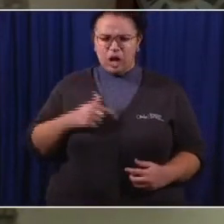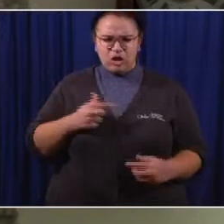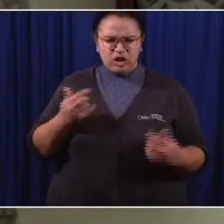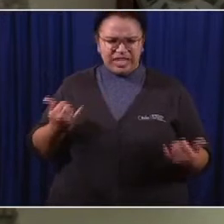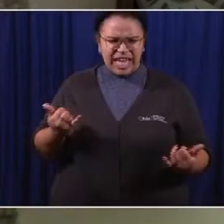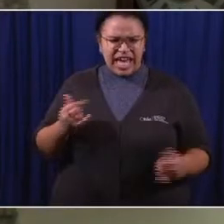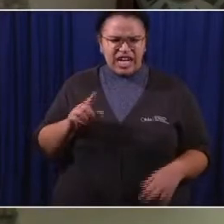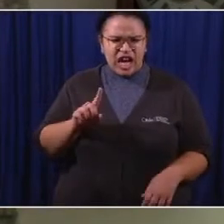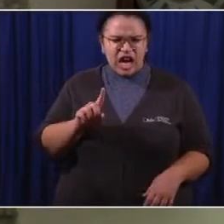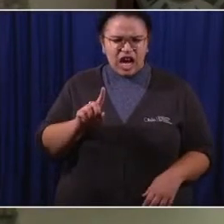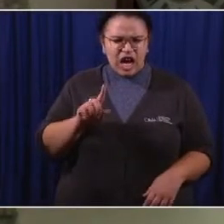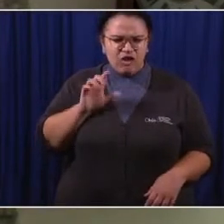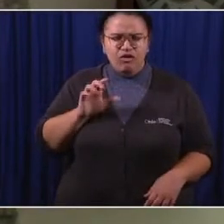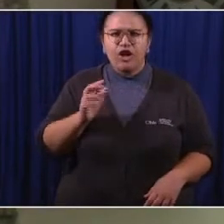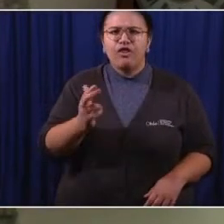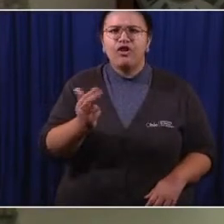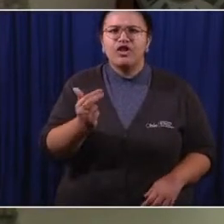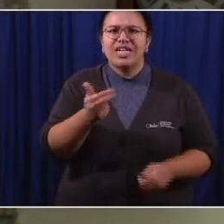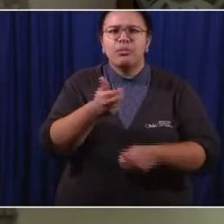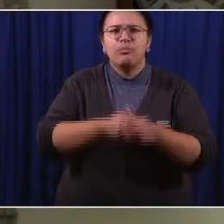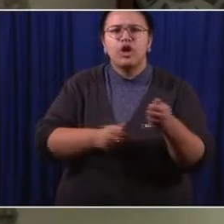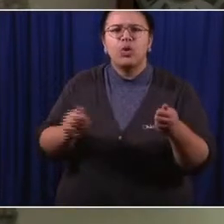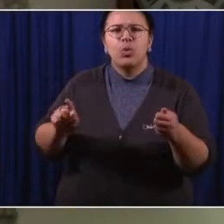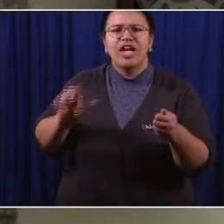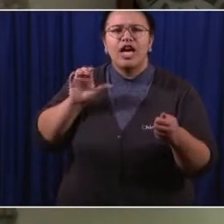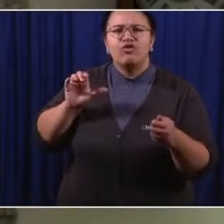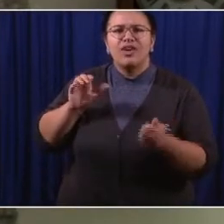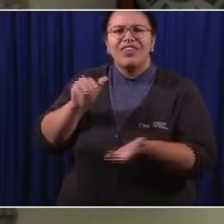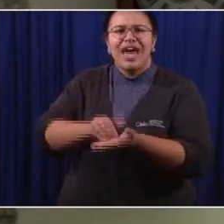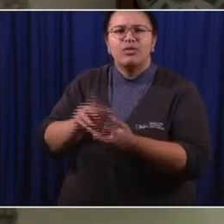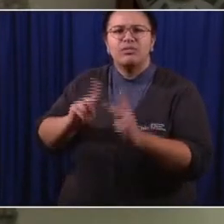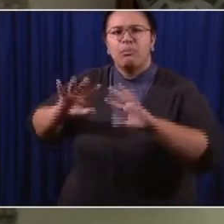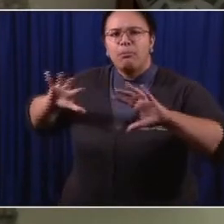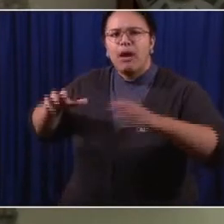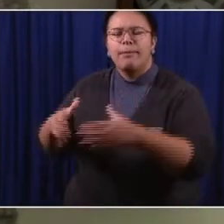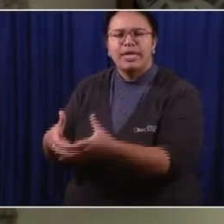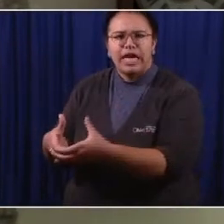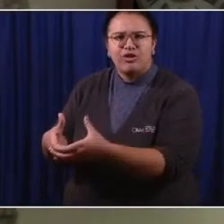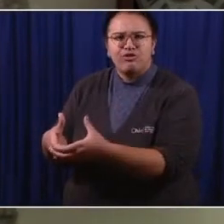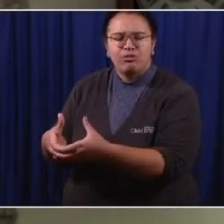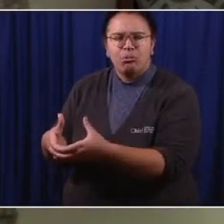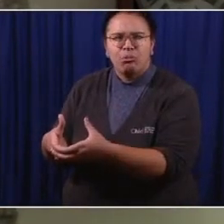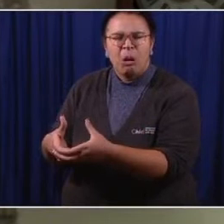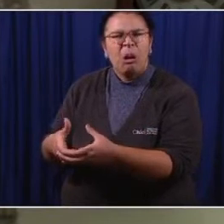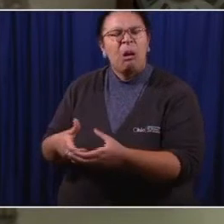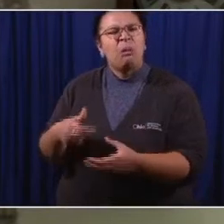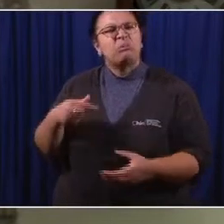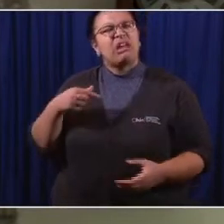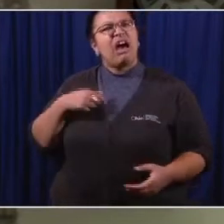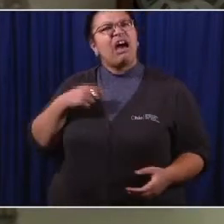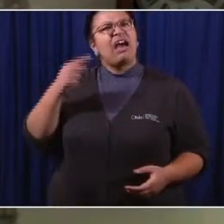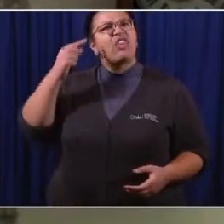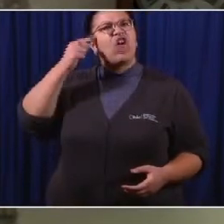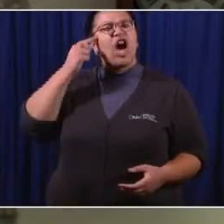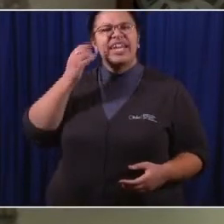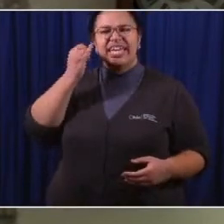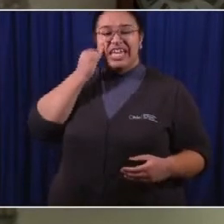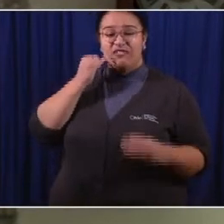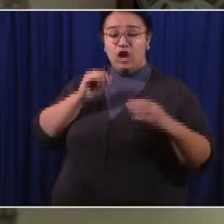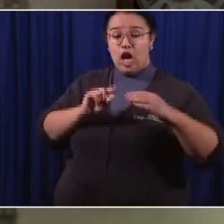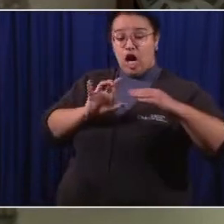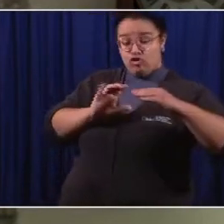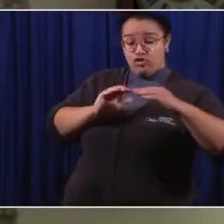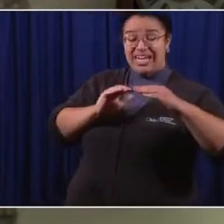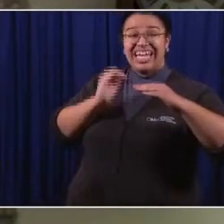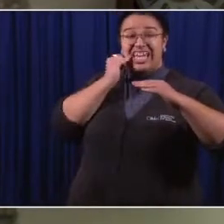113.9 cases per 100,000. Previously, it was my understanding that if we jumped above 100, we flagged